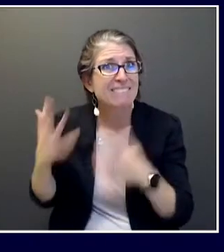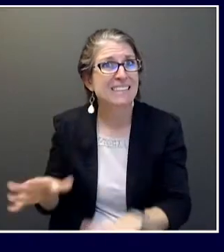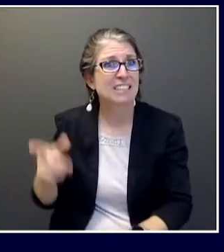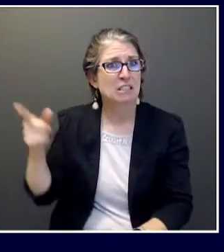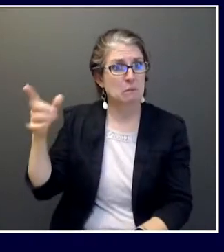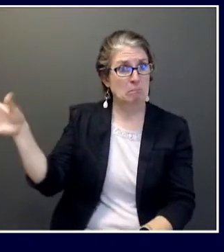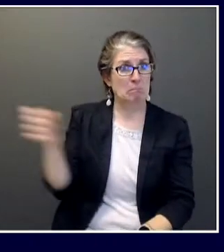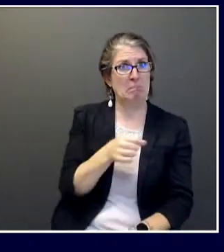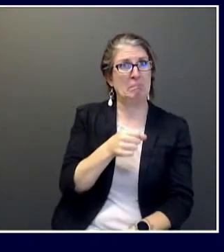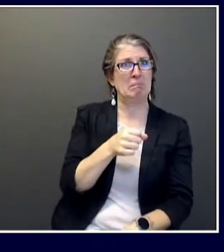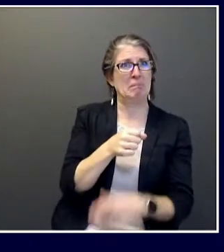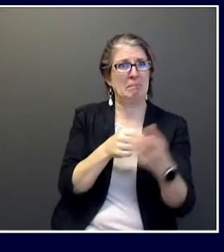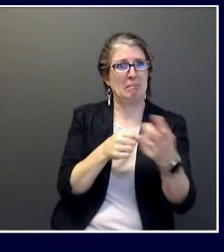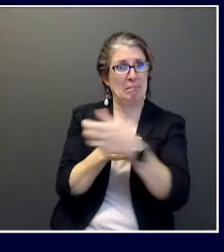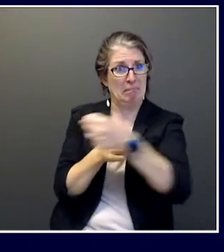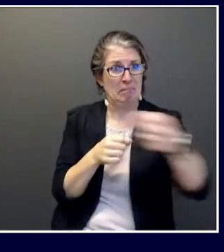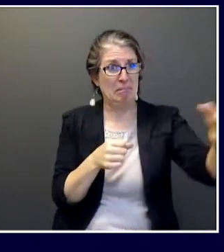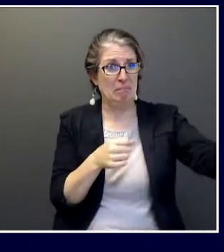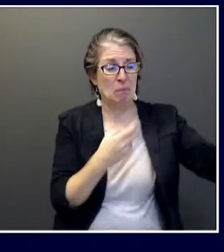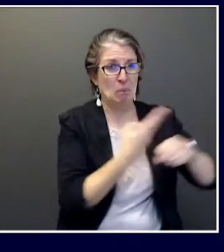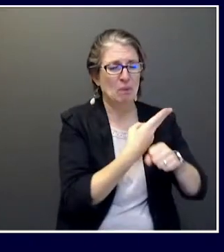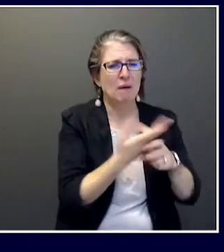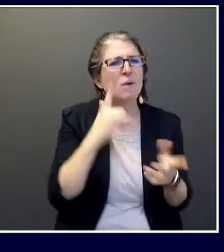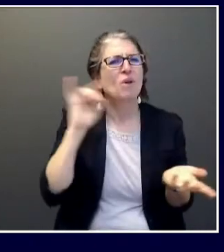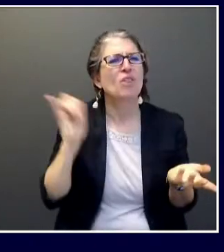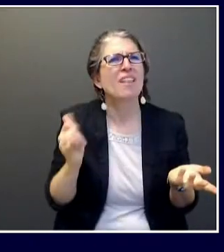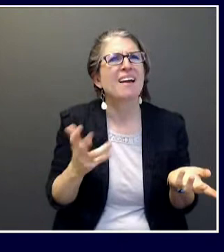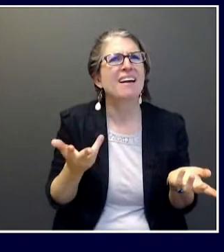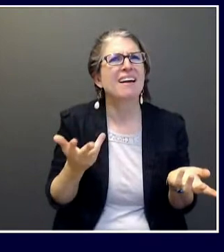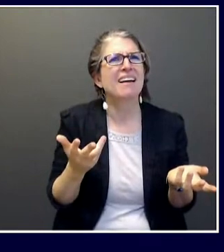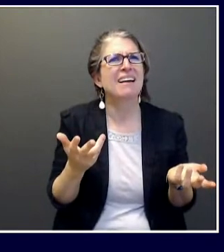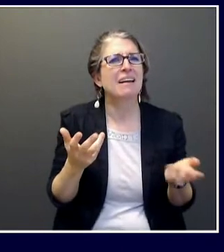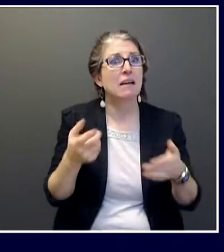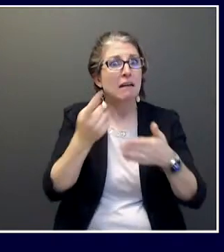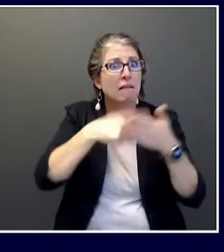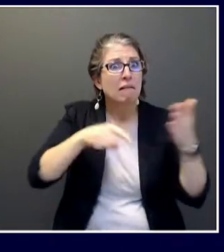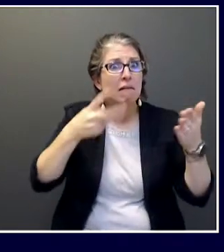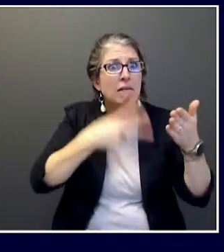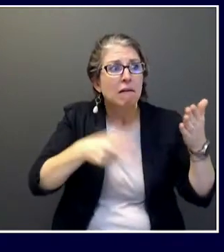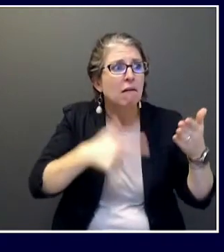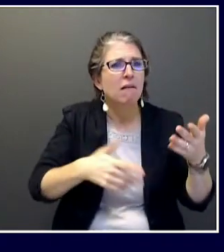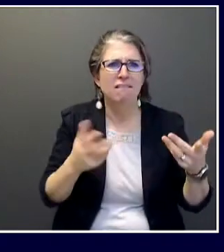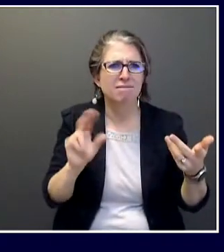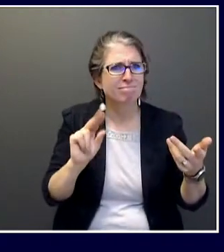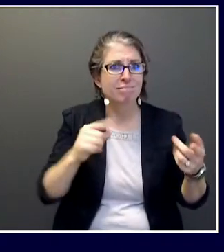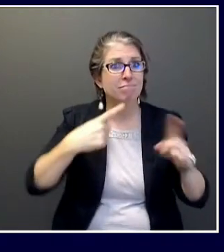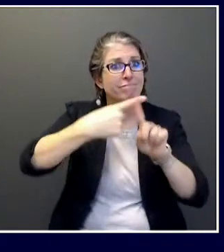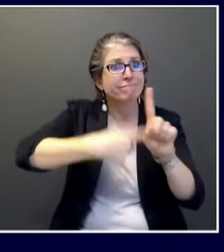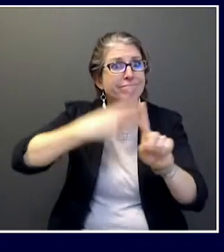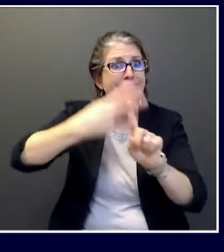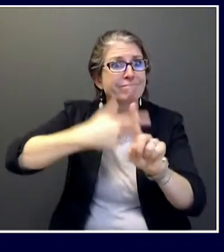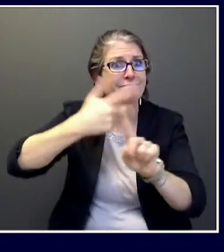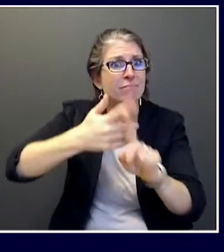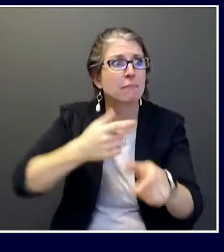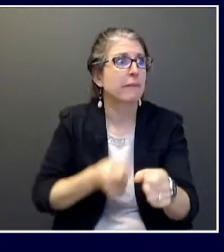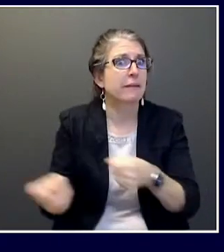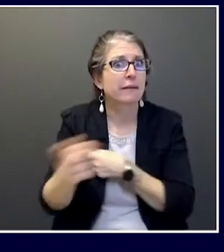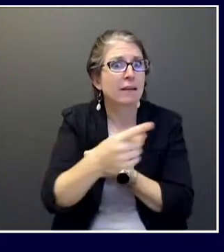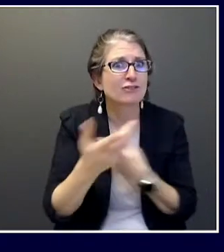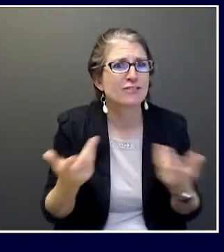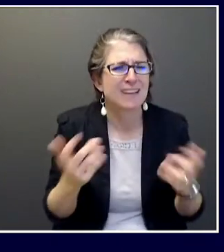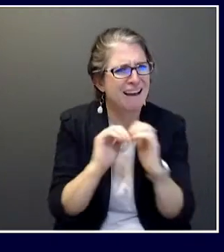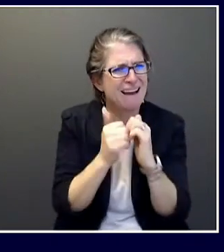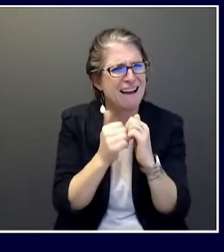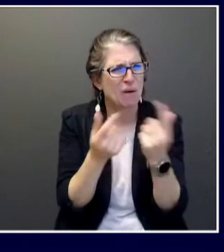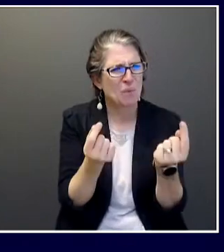maybe between the weeks and months when those, that help from the state kind of really takes hold. There